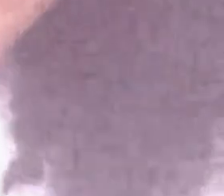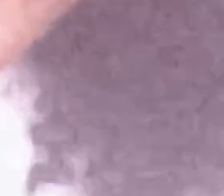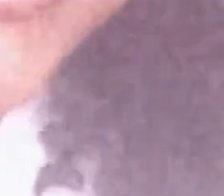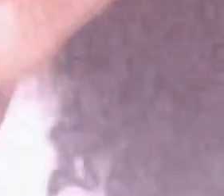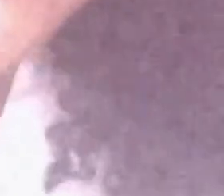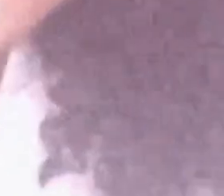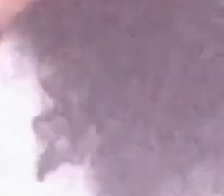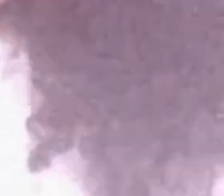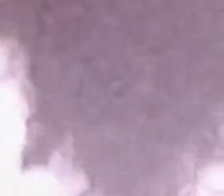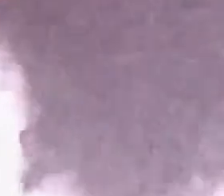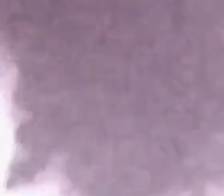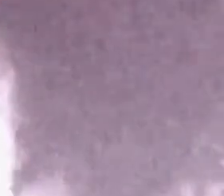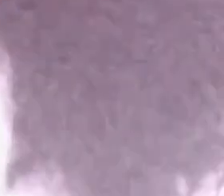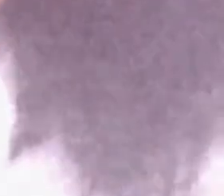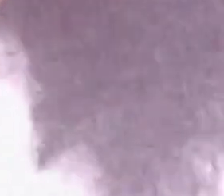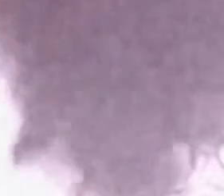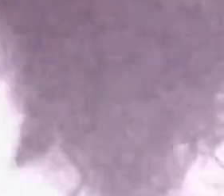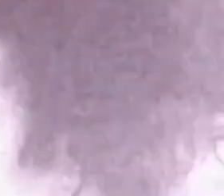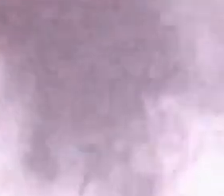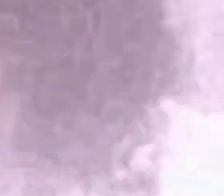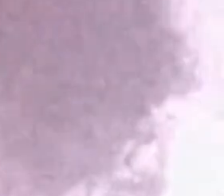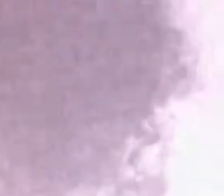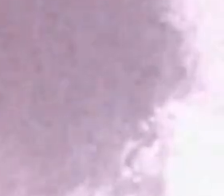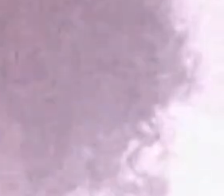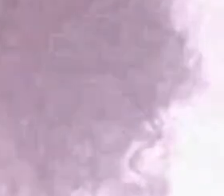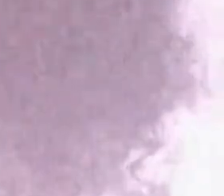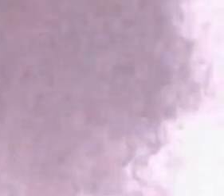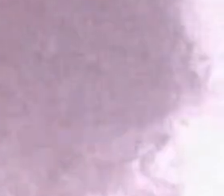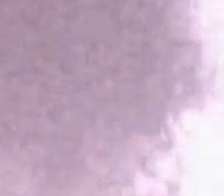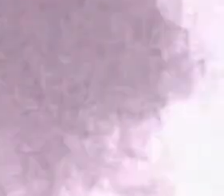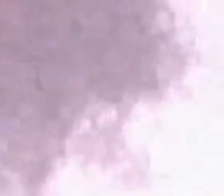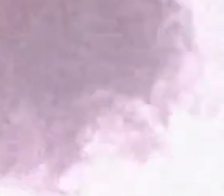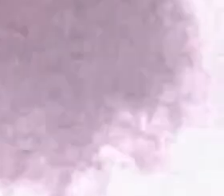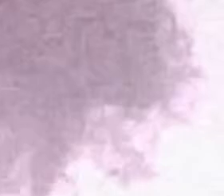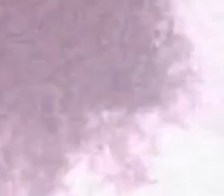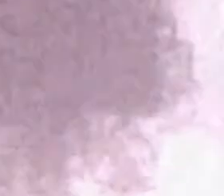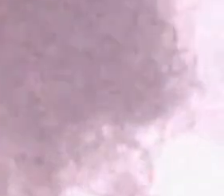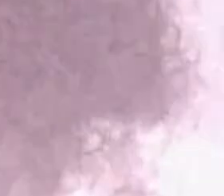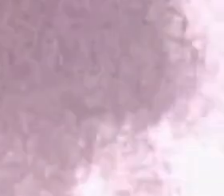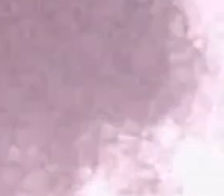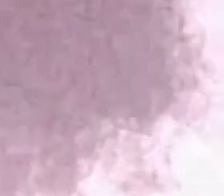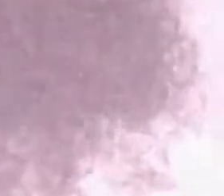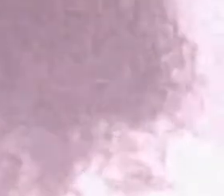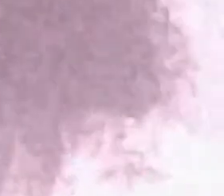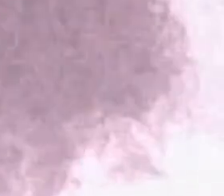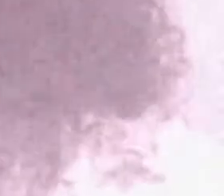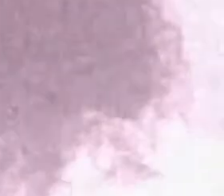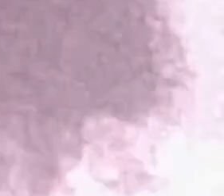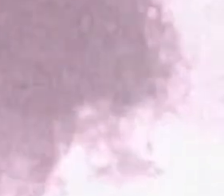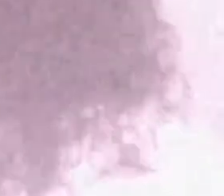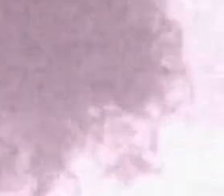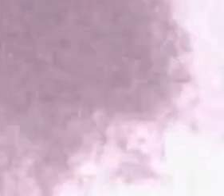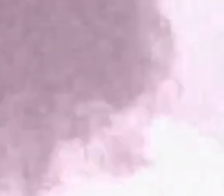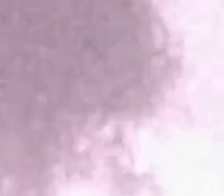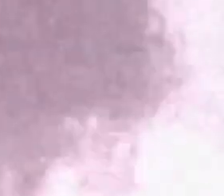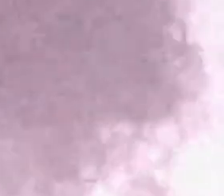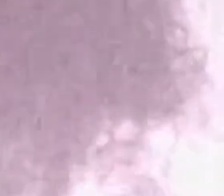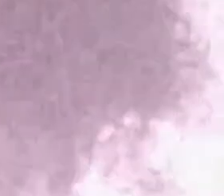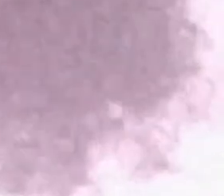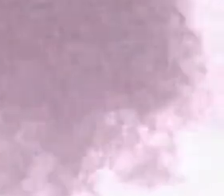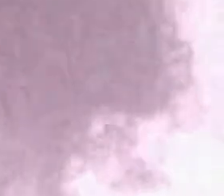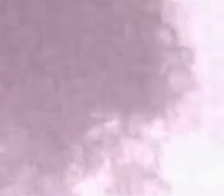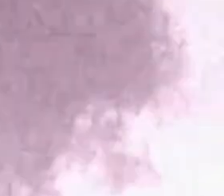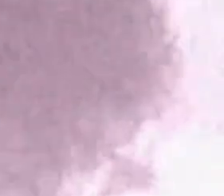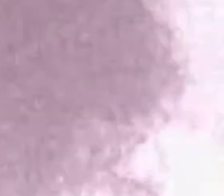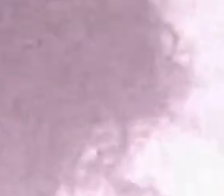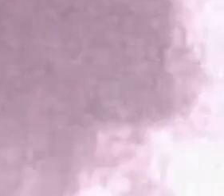own type person because my childhood. I have to start working on things within myself so I can stop looking for people